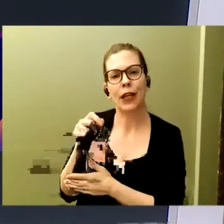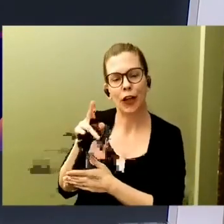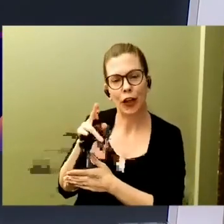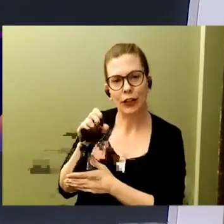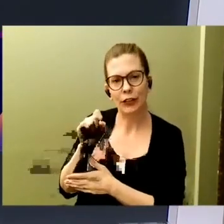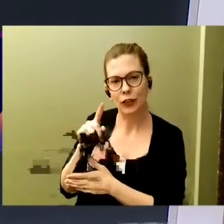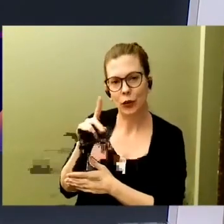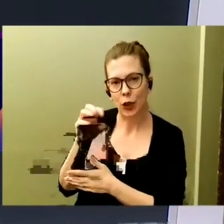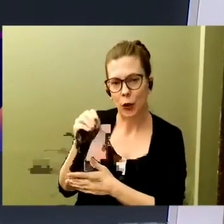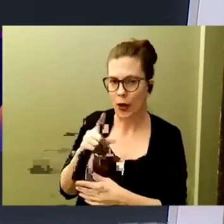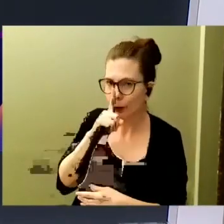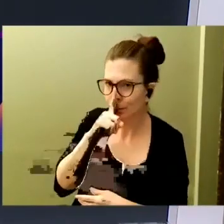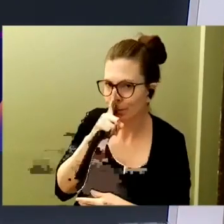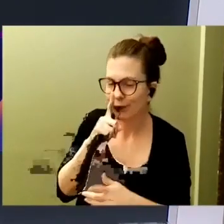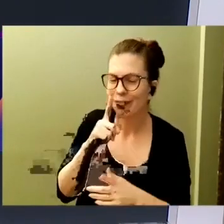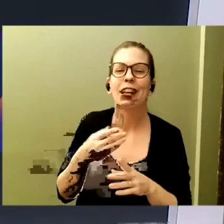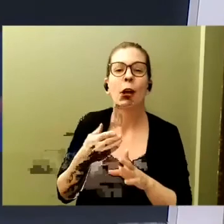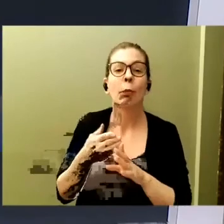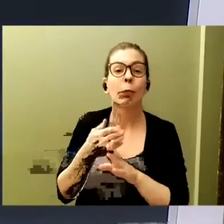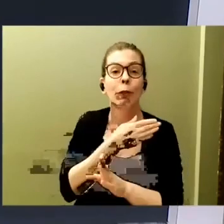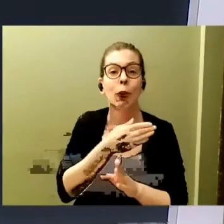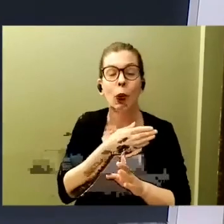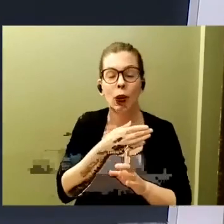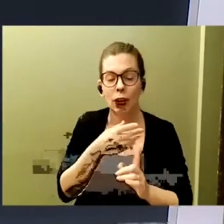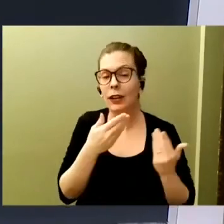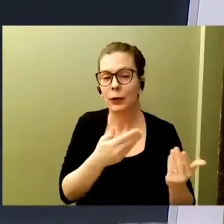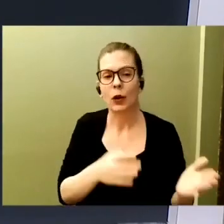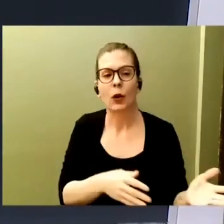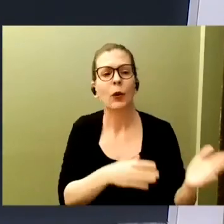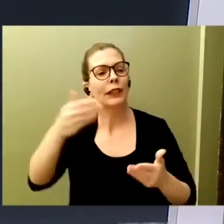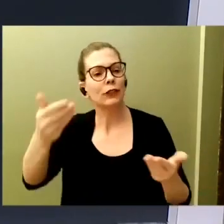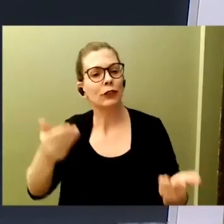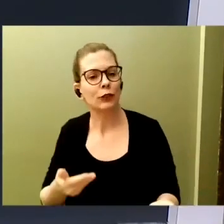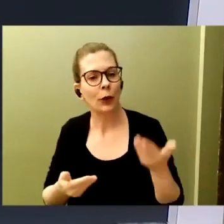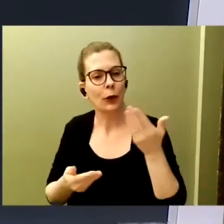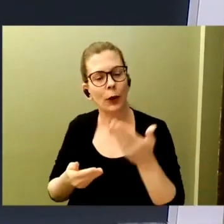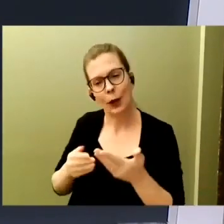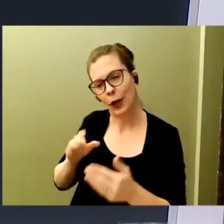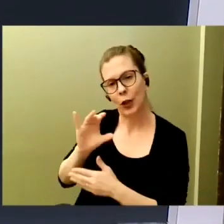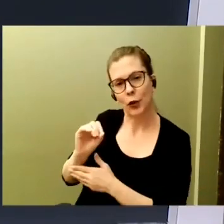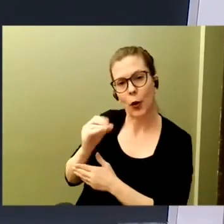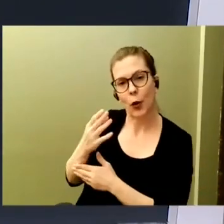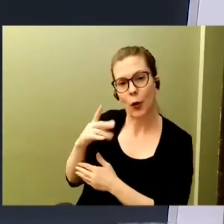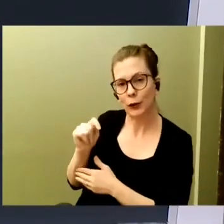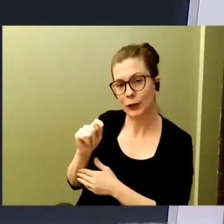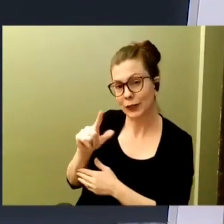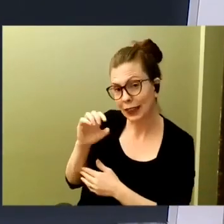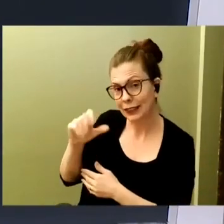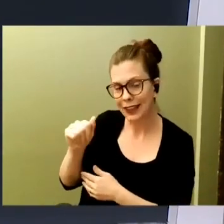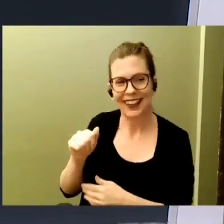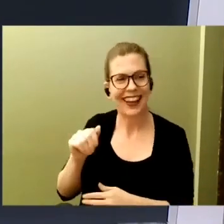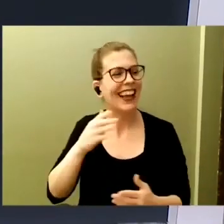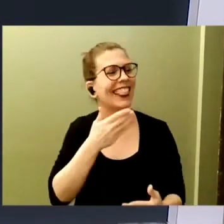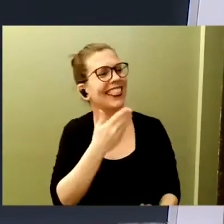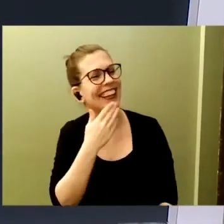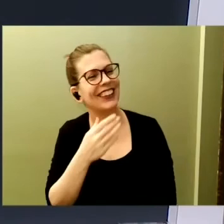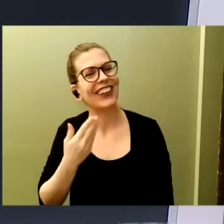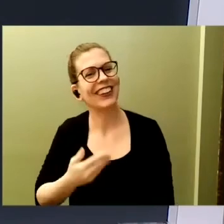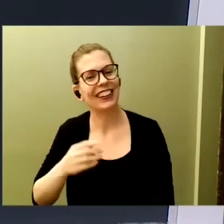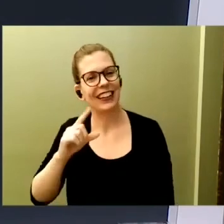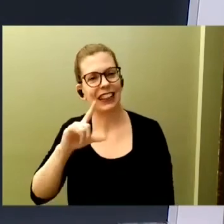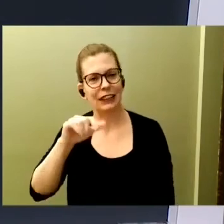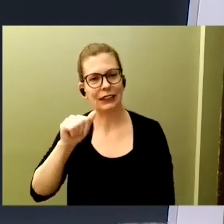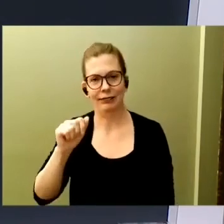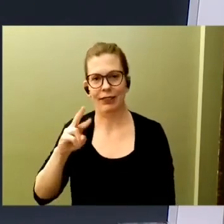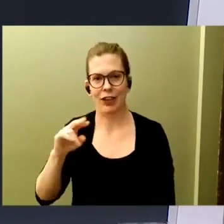but before that, let's do a quick round of introductions. My co-host, Isa. Thank you, Shashank. So my name is Isa Huerga, and I'm part of the